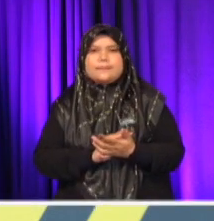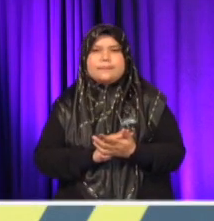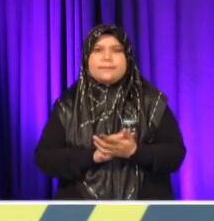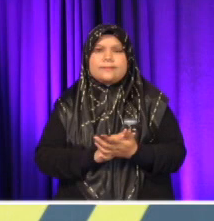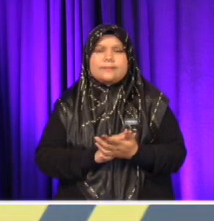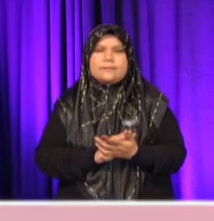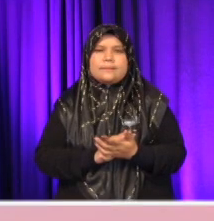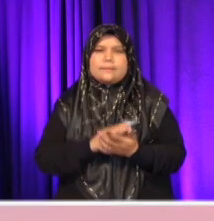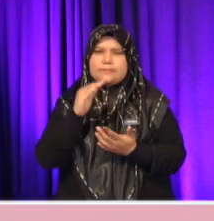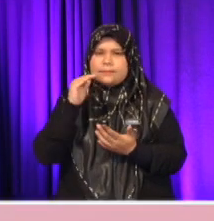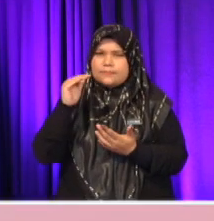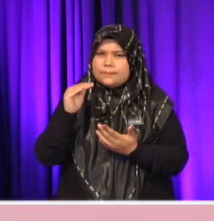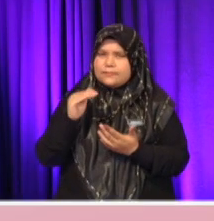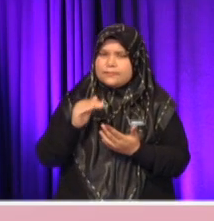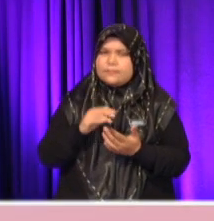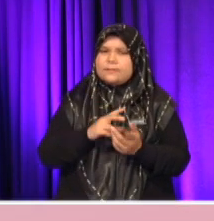Bloom Park, City Park.